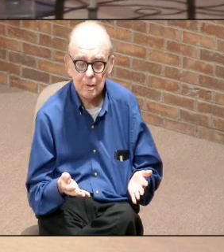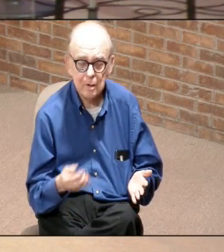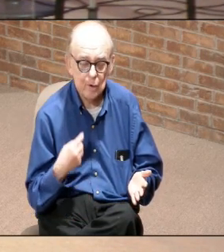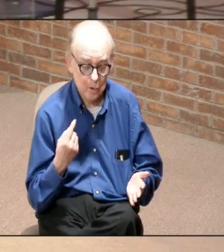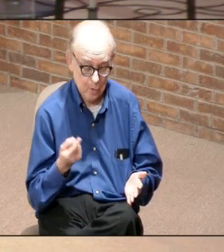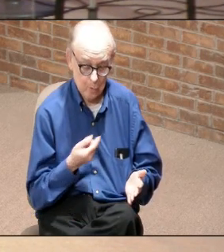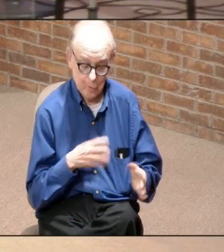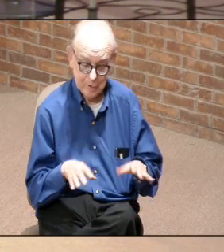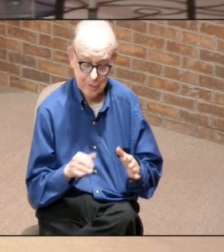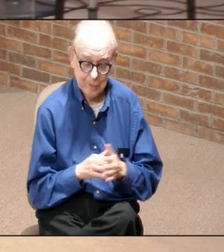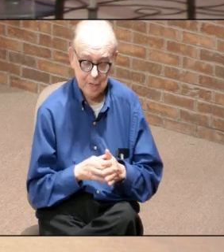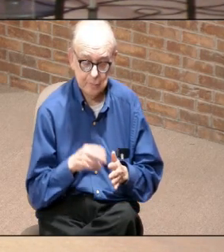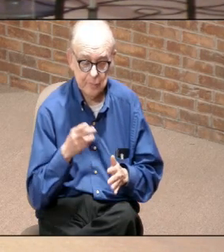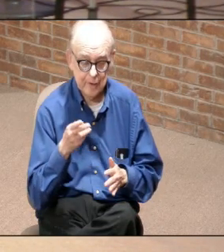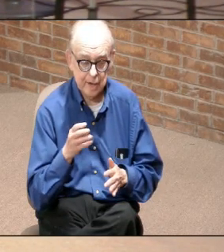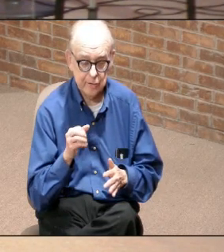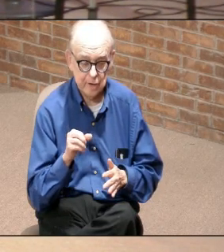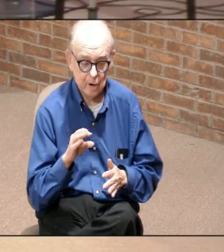We do.